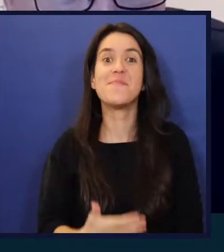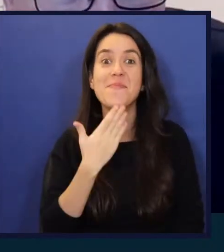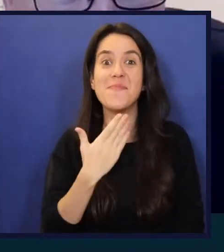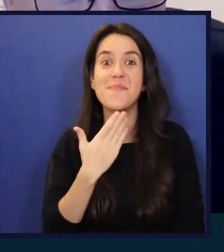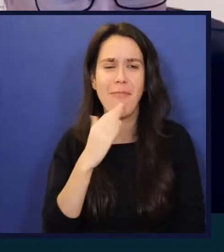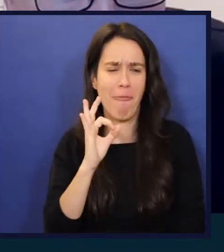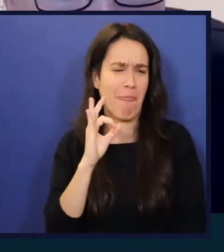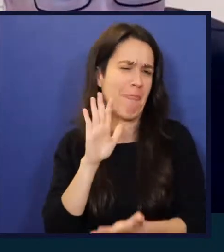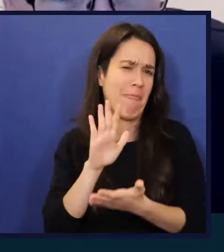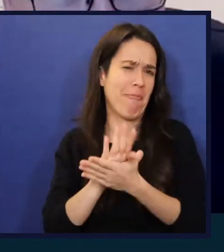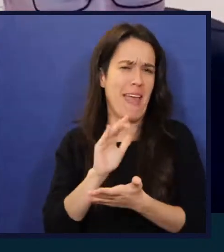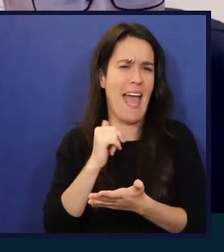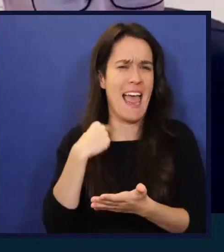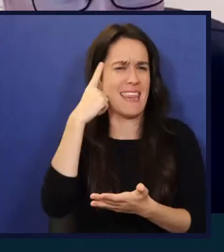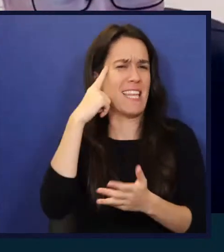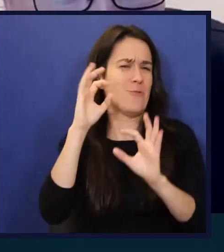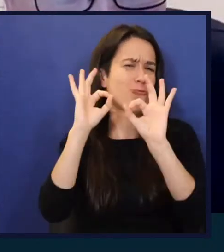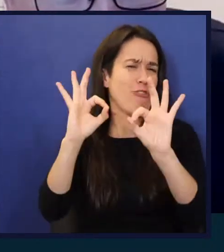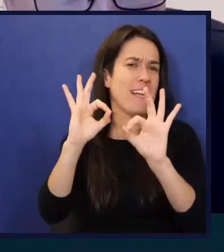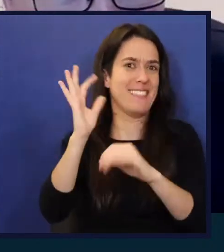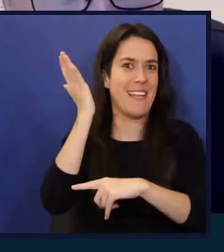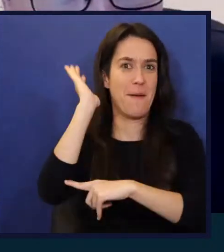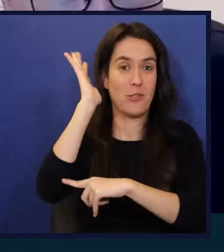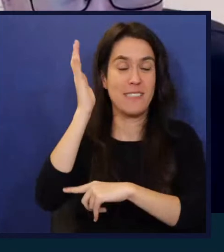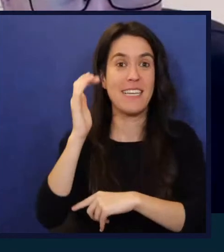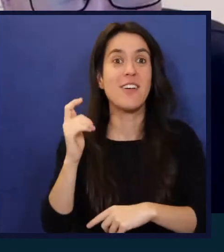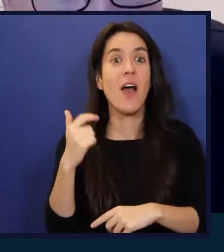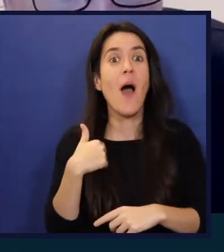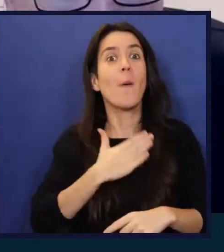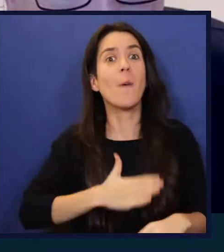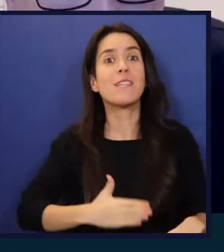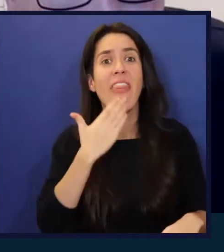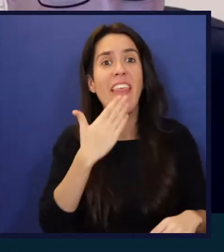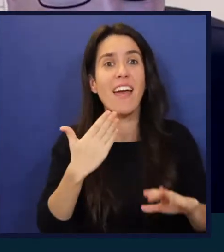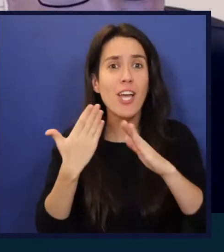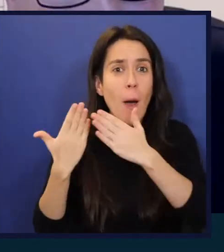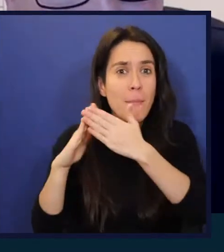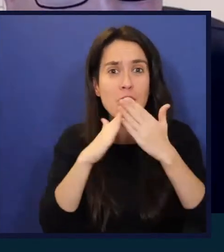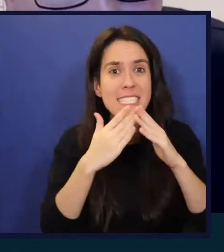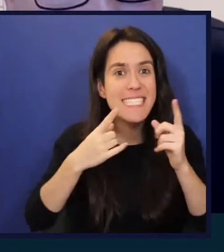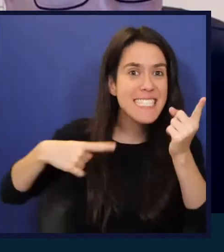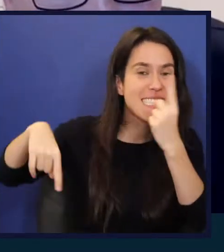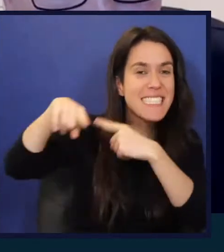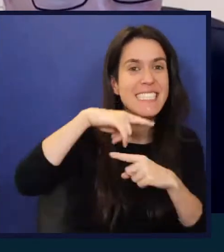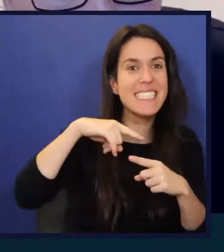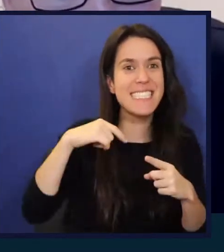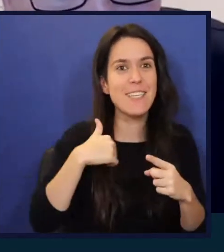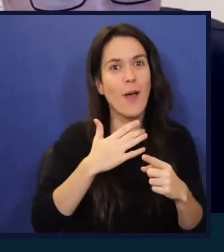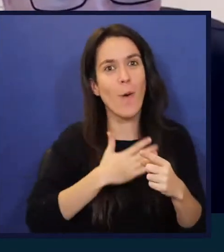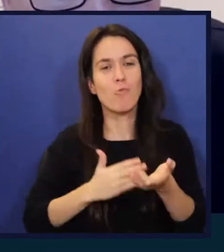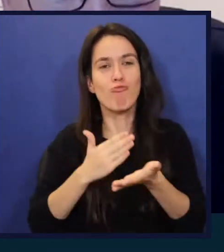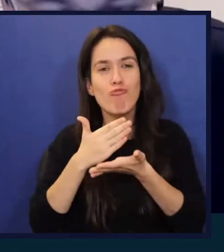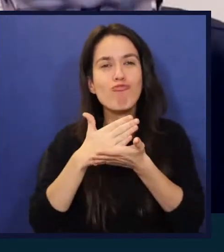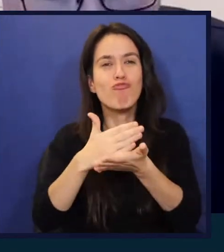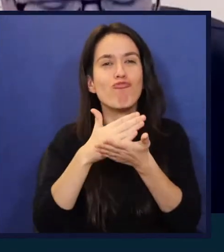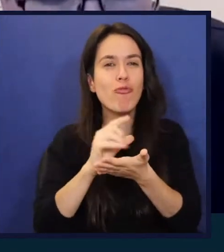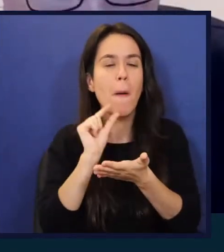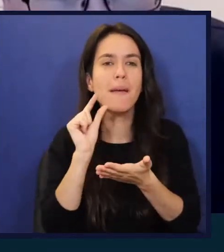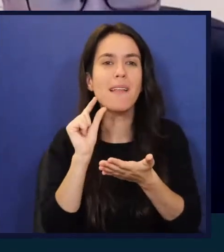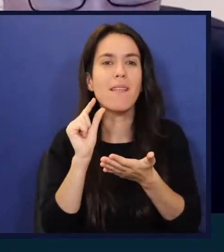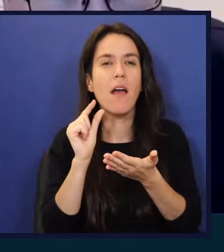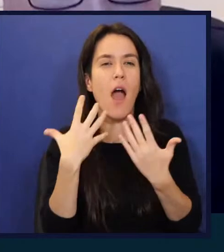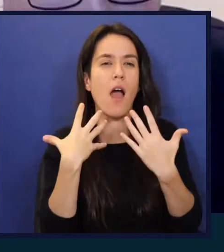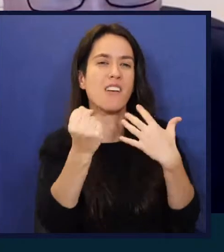Ida's session is going to be great. And again, I do want to thank the community. I hope, I did want to share a little bit of the customer perspective so that all of